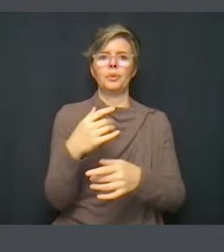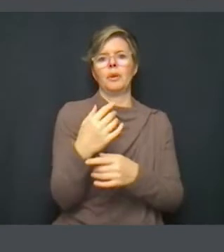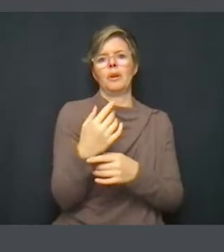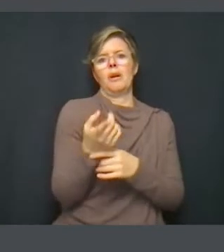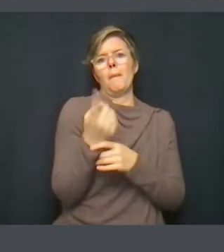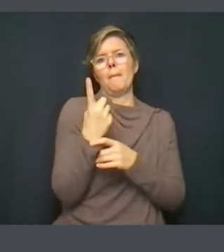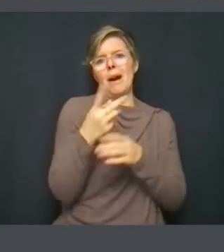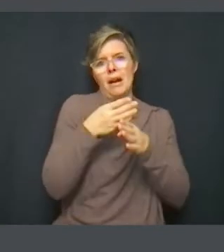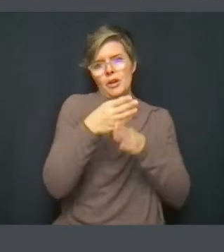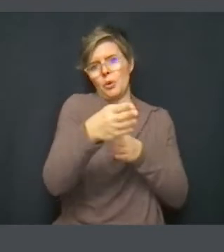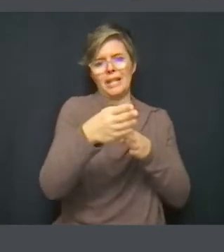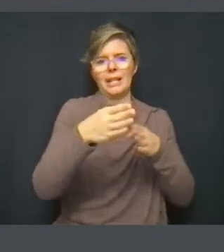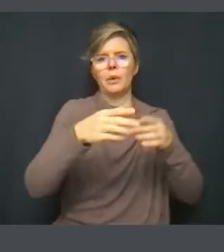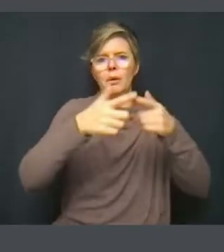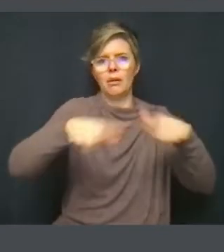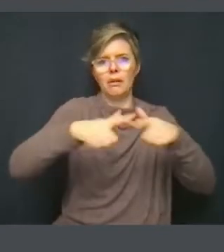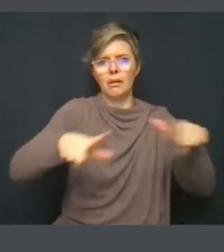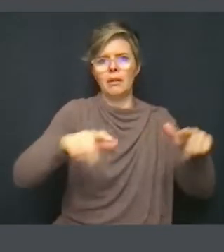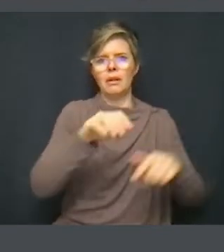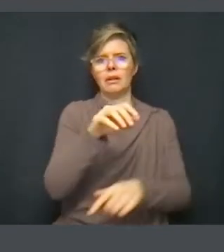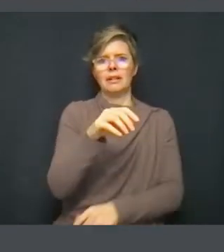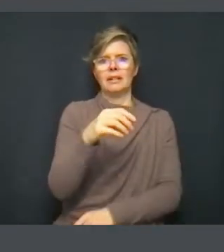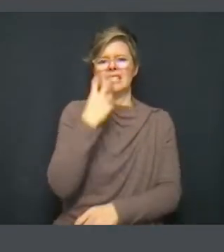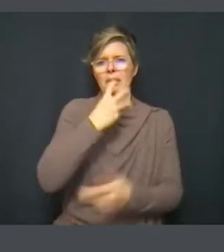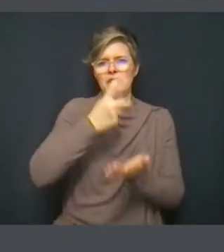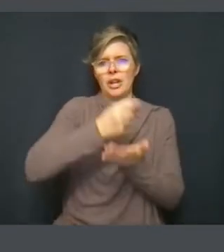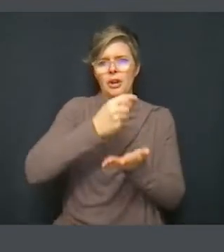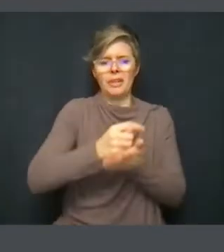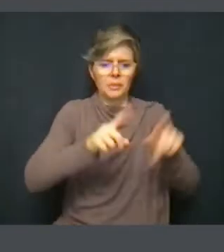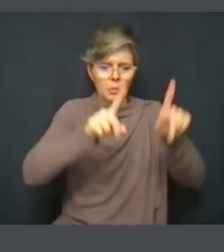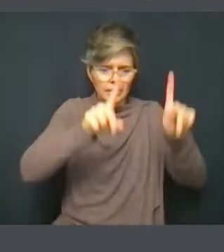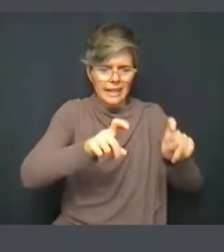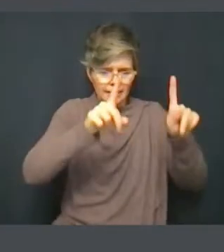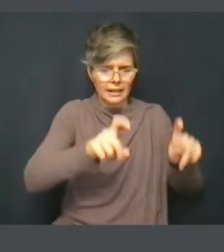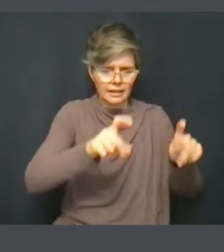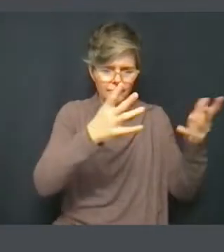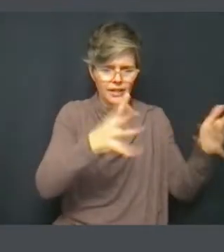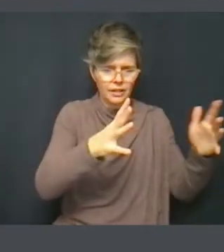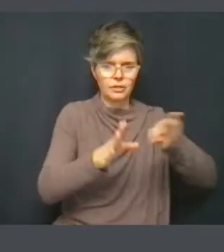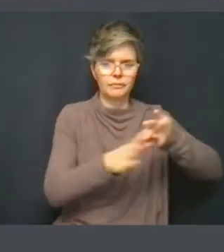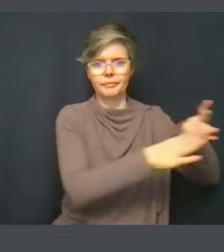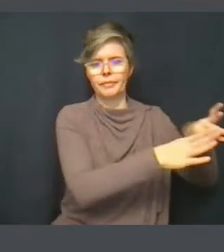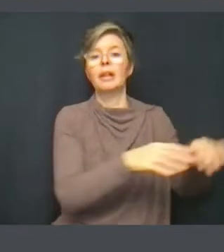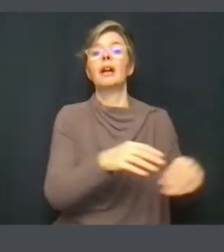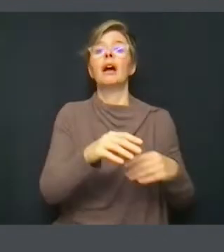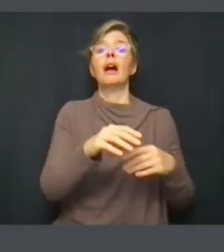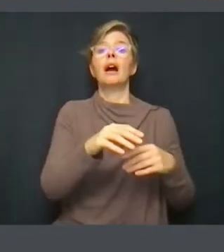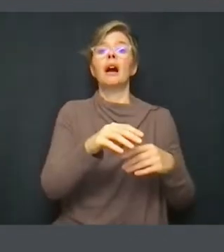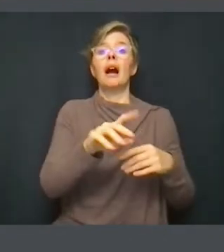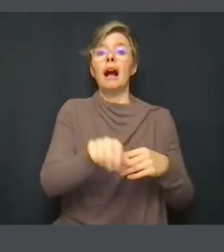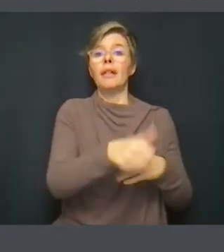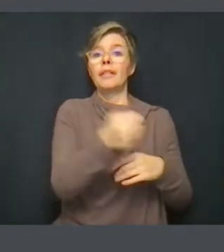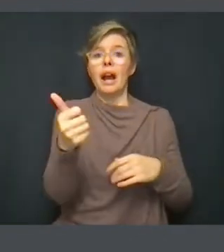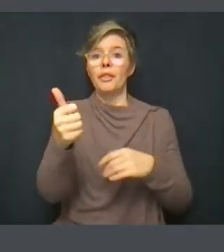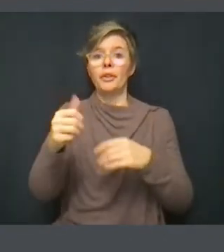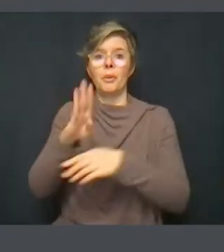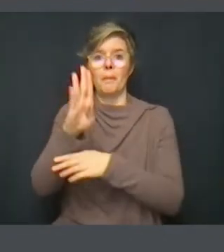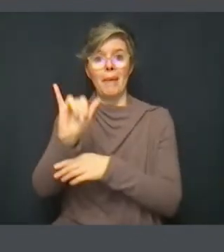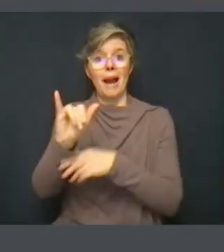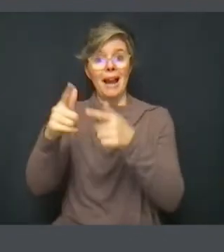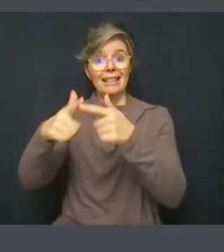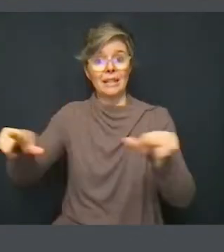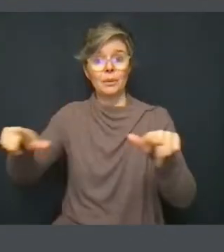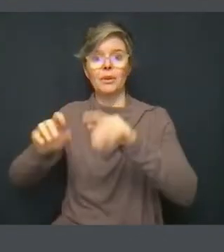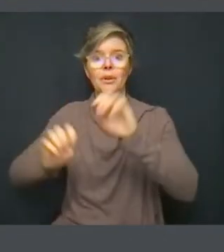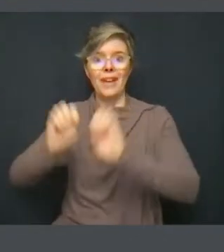test the kid on a particular day in English. And then they'll schedule, quote unquote, the bilingual evaluation, which will be done